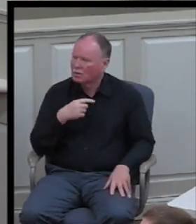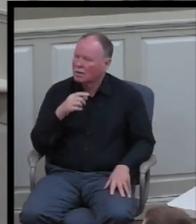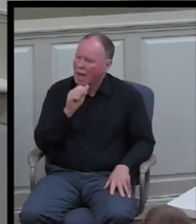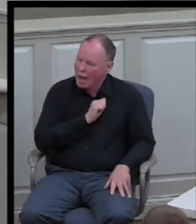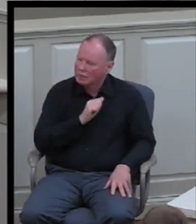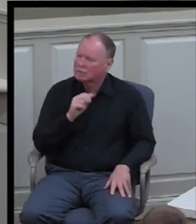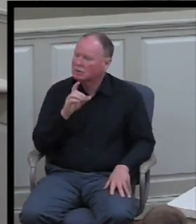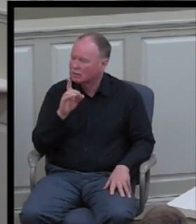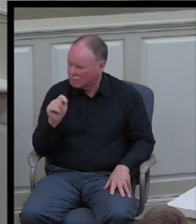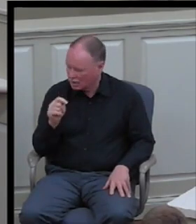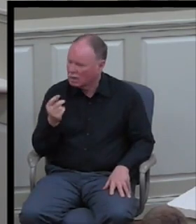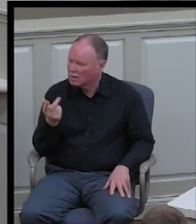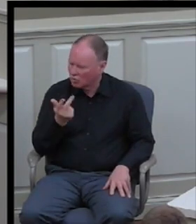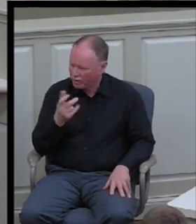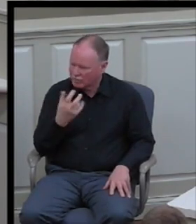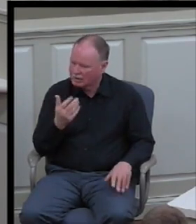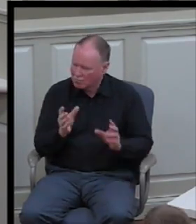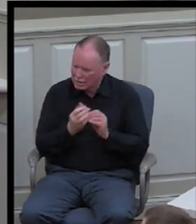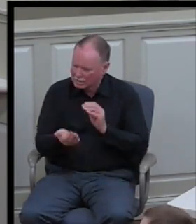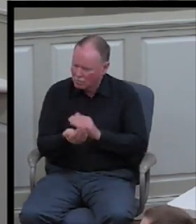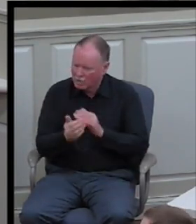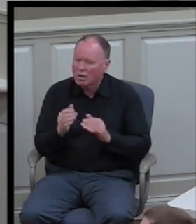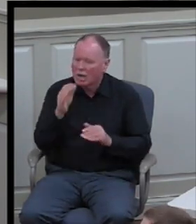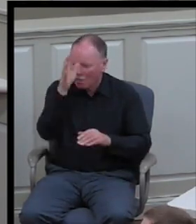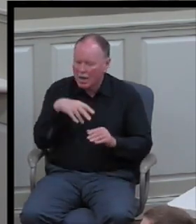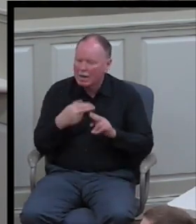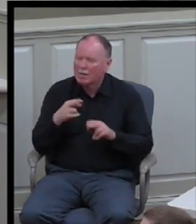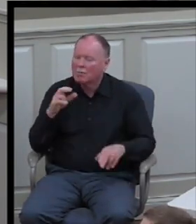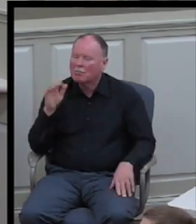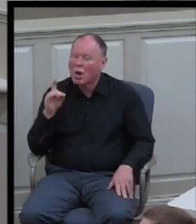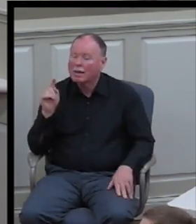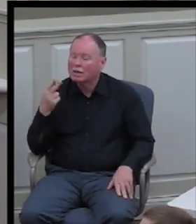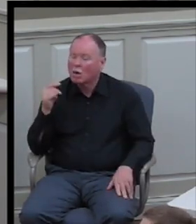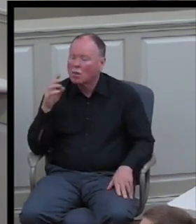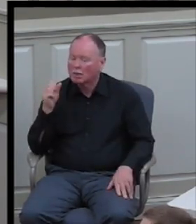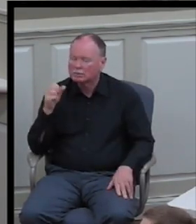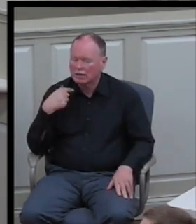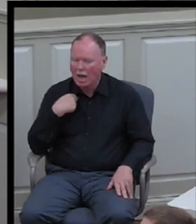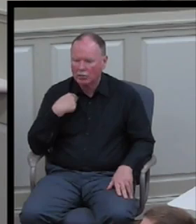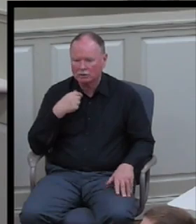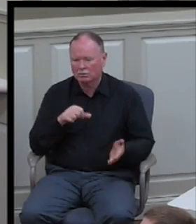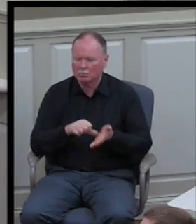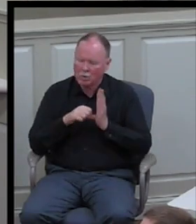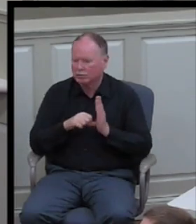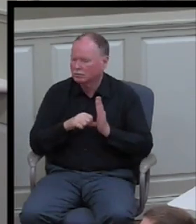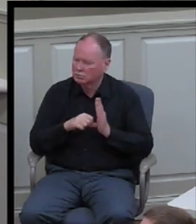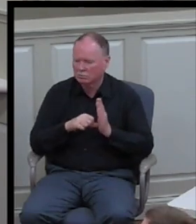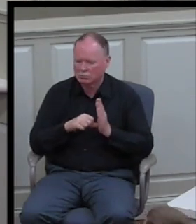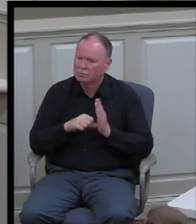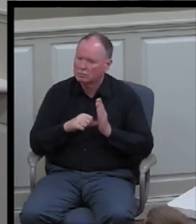meeting this morning with a gentleman named Brad Thomas. I don't know, I was thoroughly impressed to the